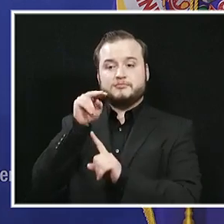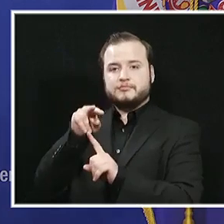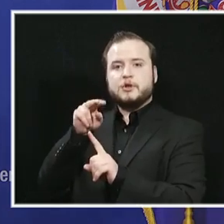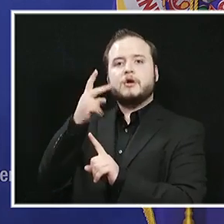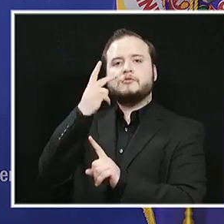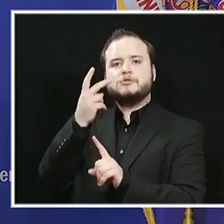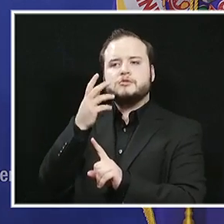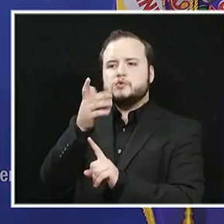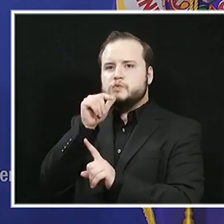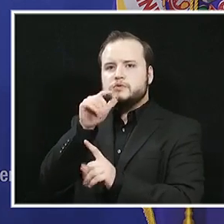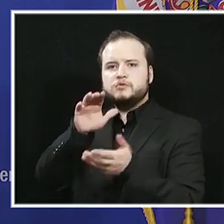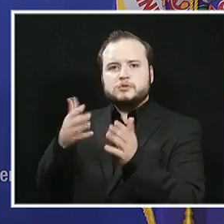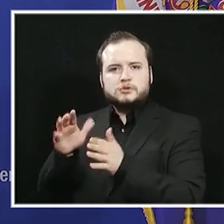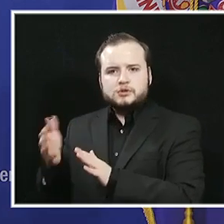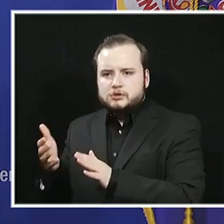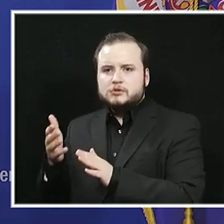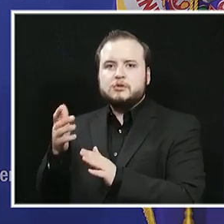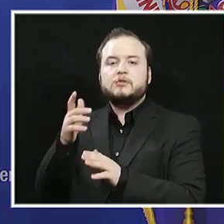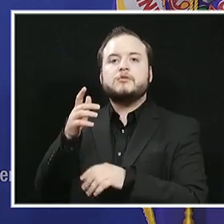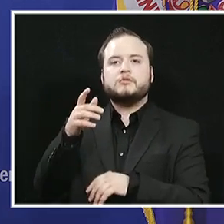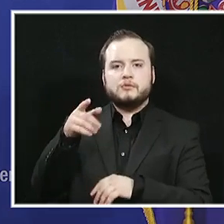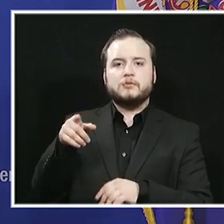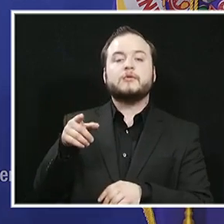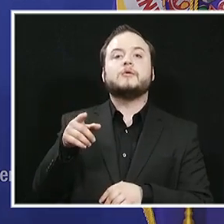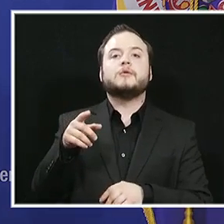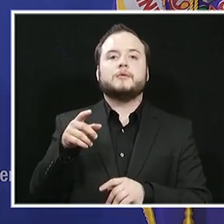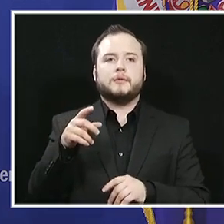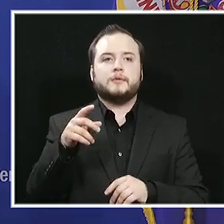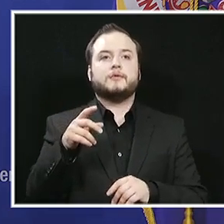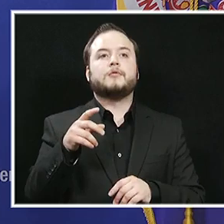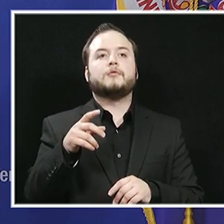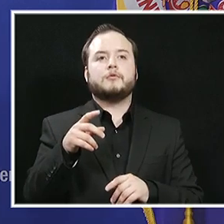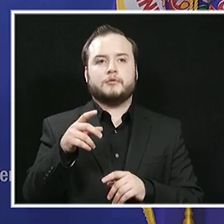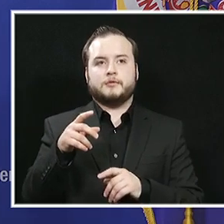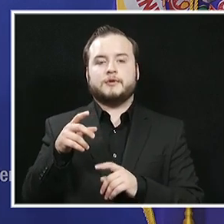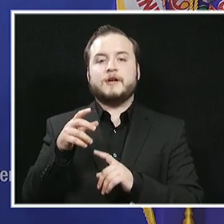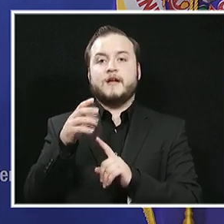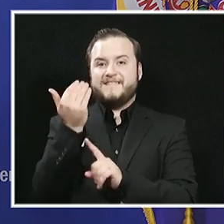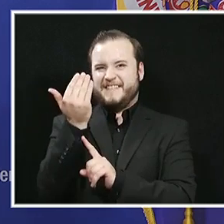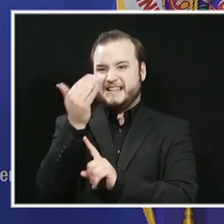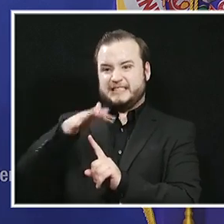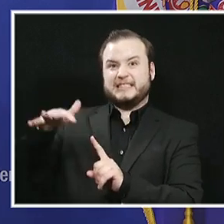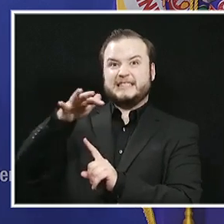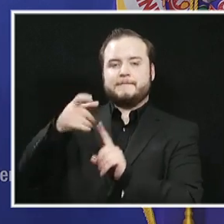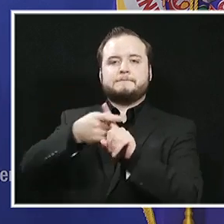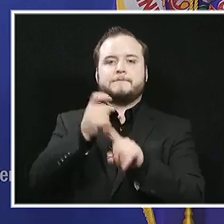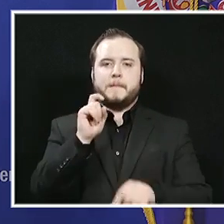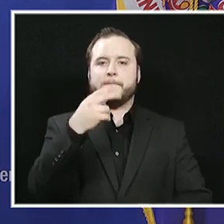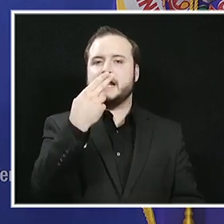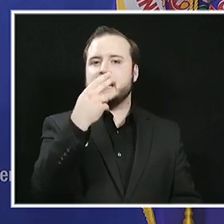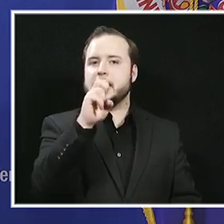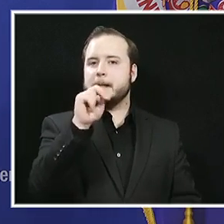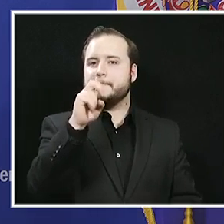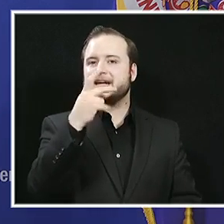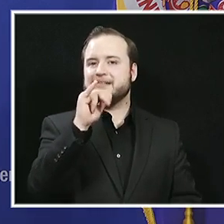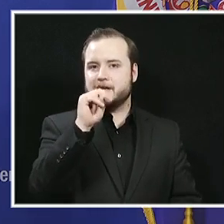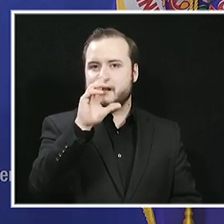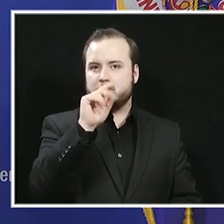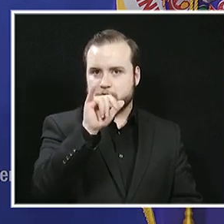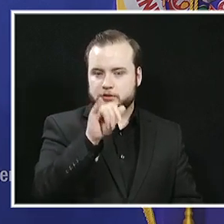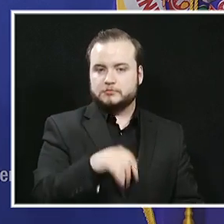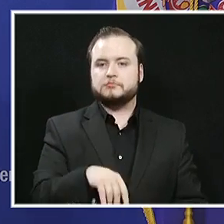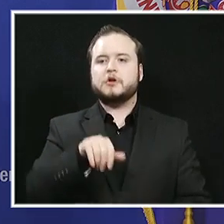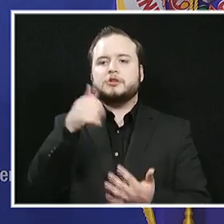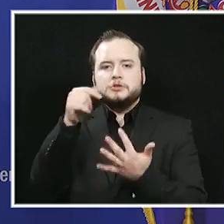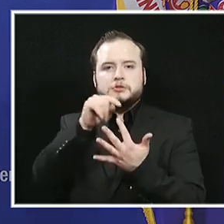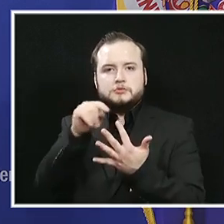deaths were in Hennepin County, 3 in Ramsey, 2 in Anoka, 1 each in Clay, Dakota, Washington, and Winona.